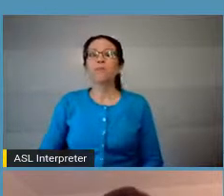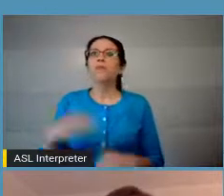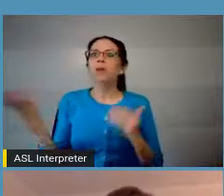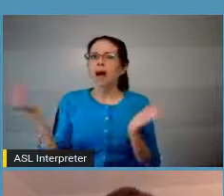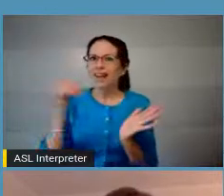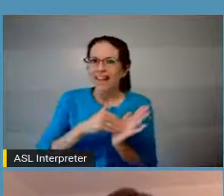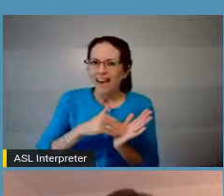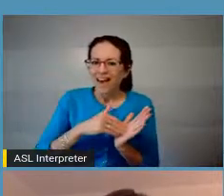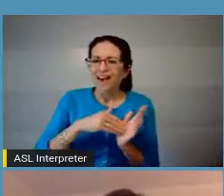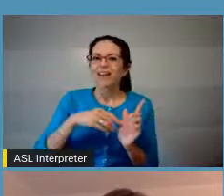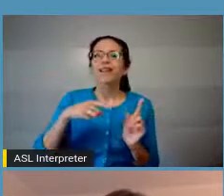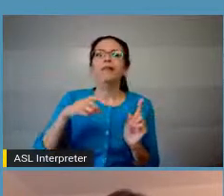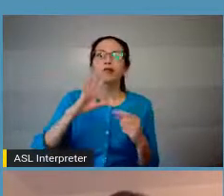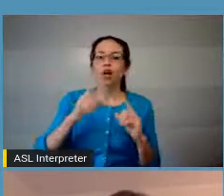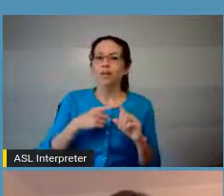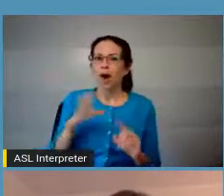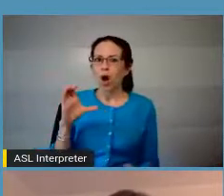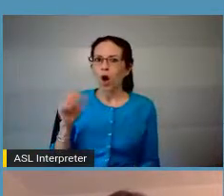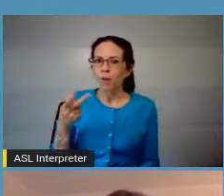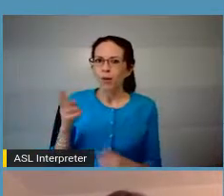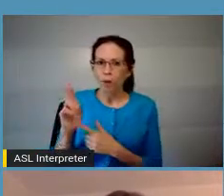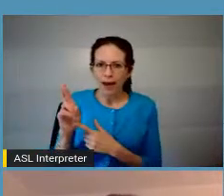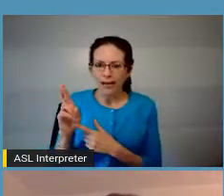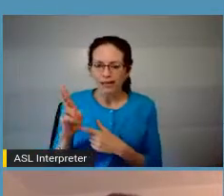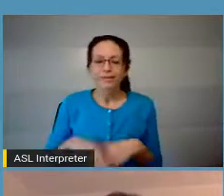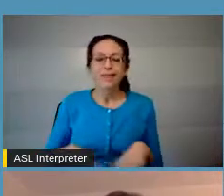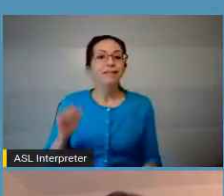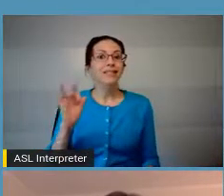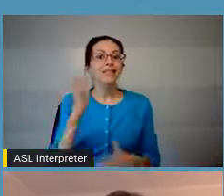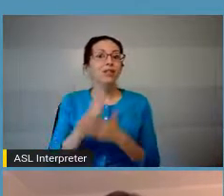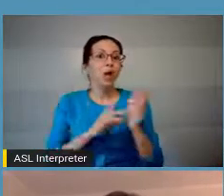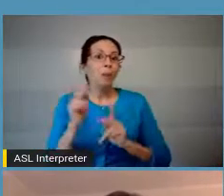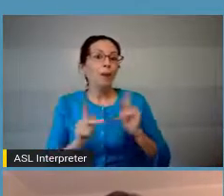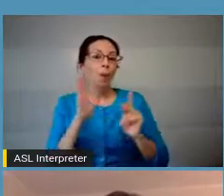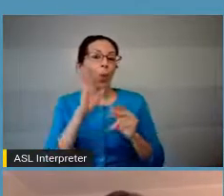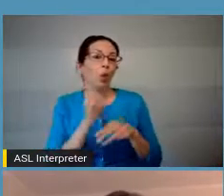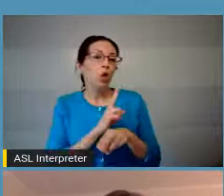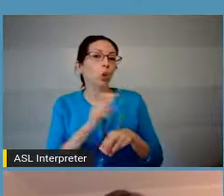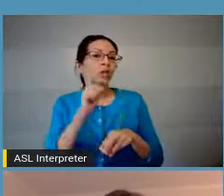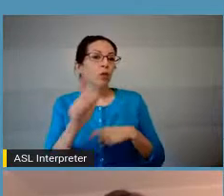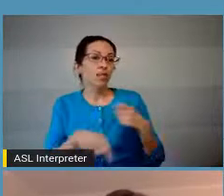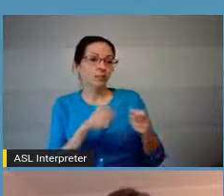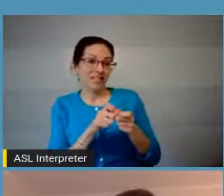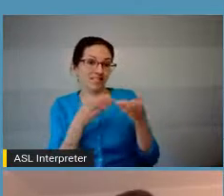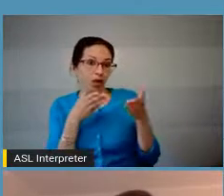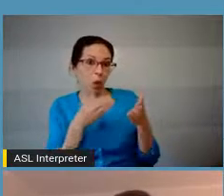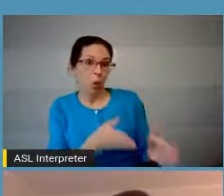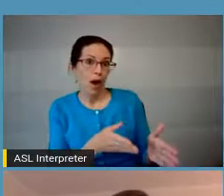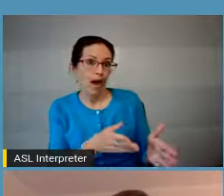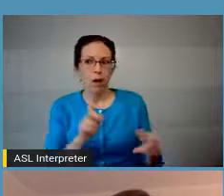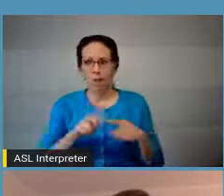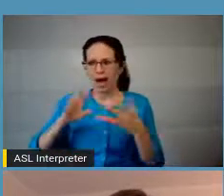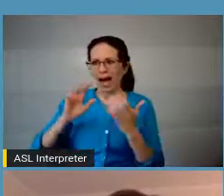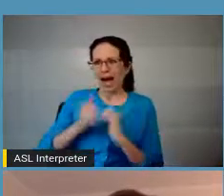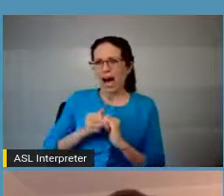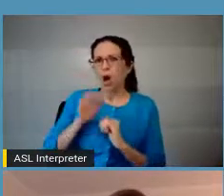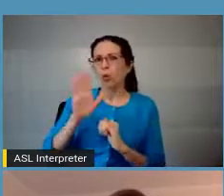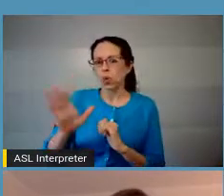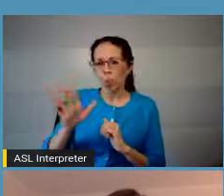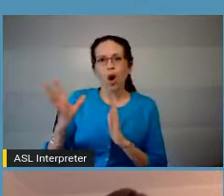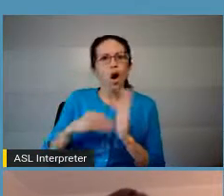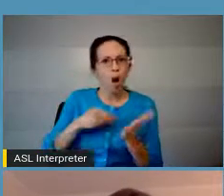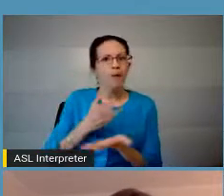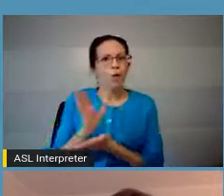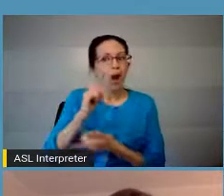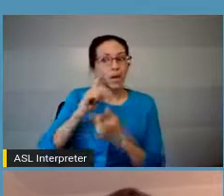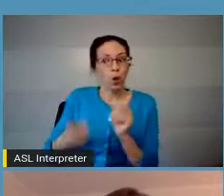the copyright question. If some people are planning on using them in a certain way, and the way your copyright agreement worked out,